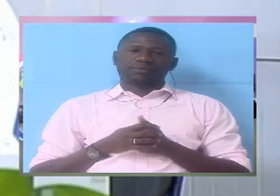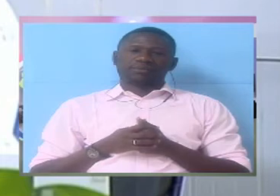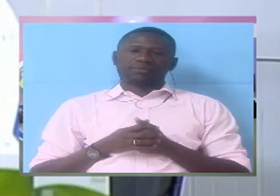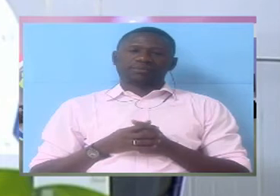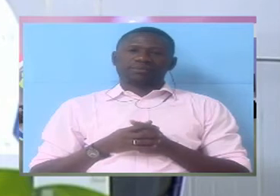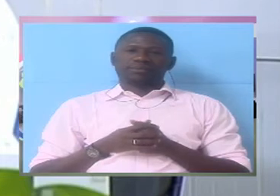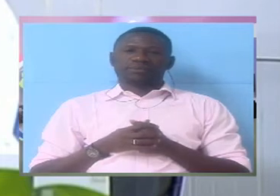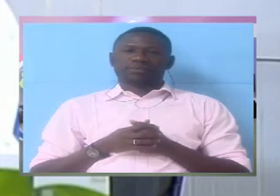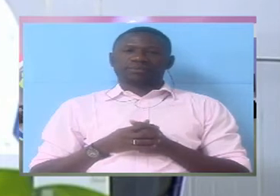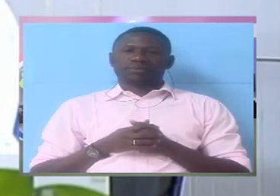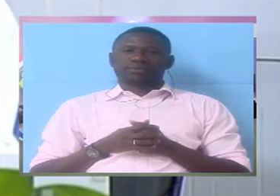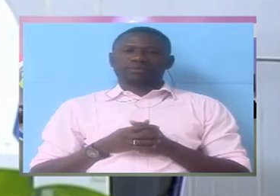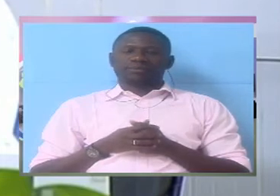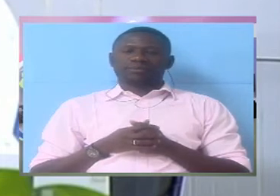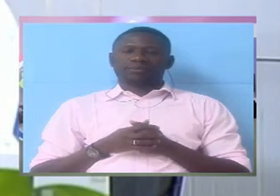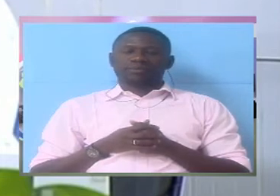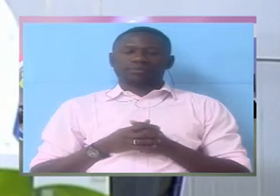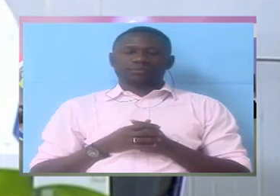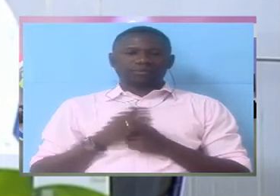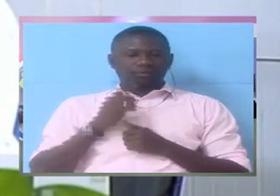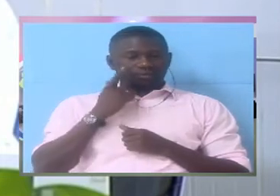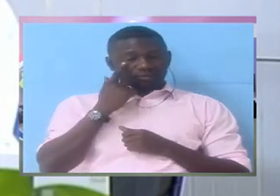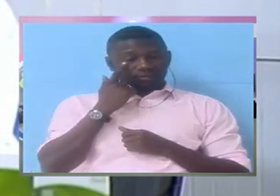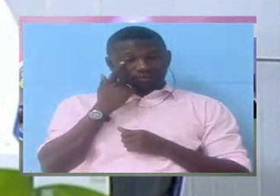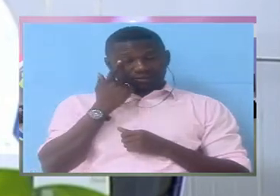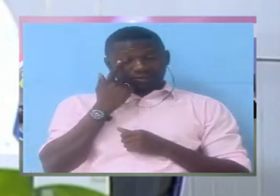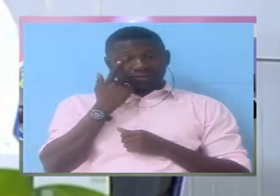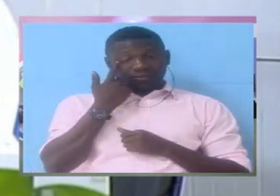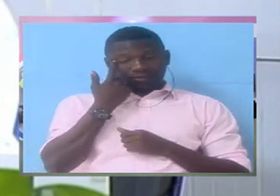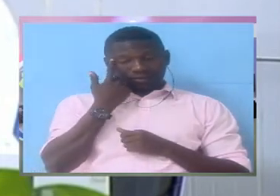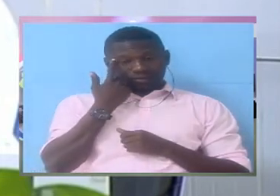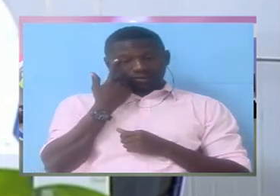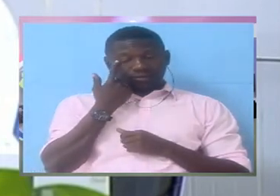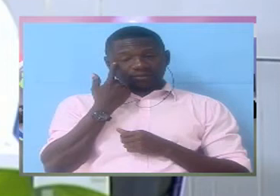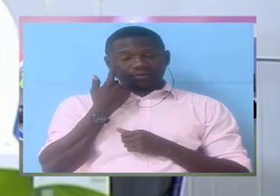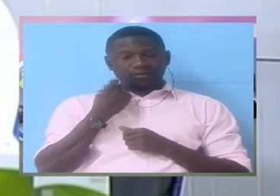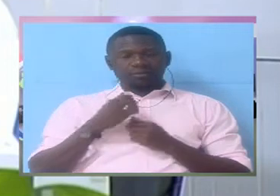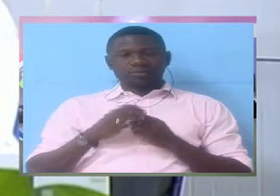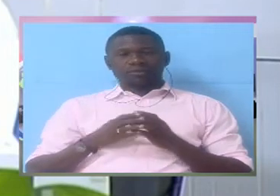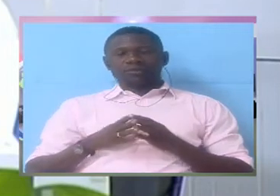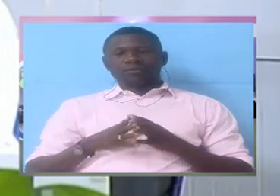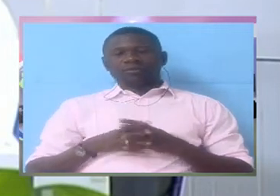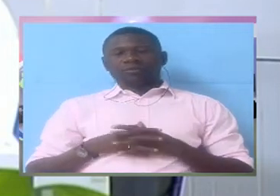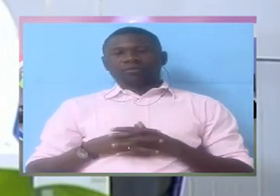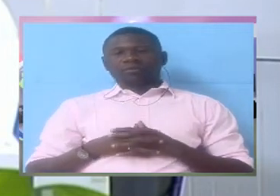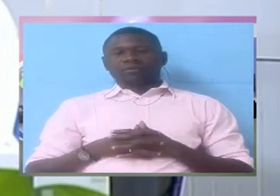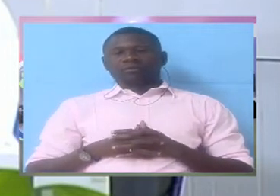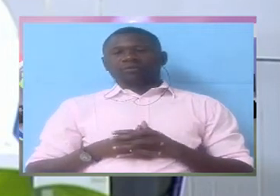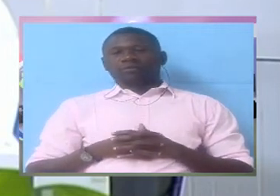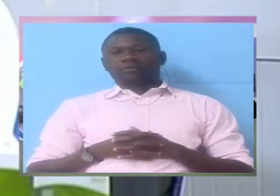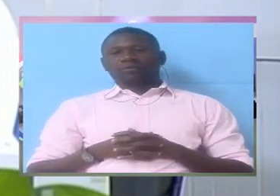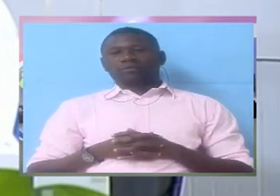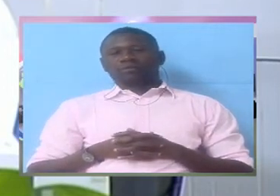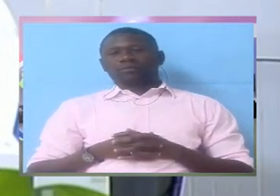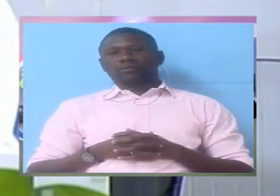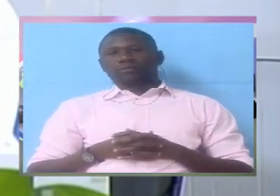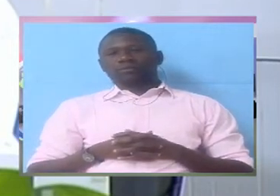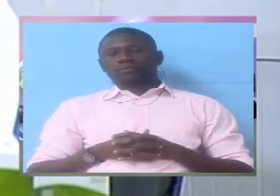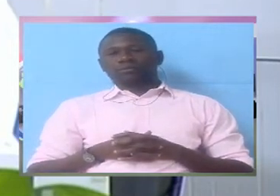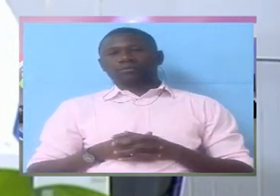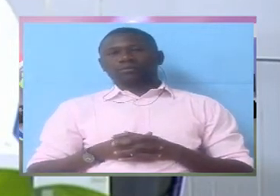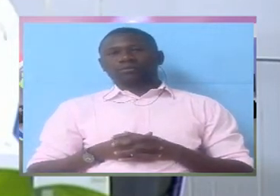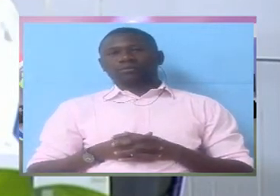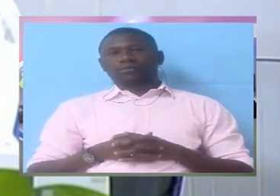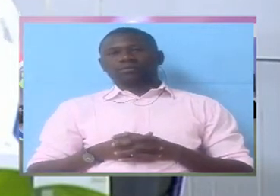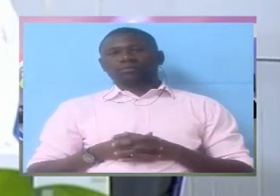wakibaro lujibye mundi mfinti ndilele, yo woto nala wakata nyolo dalilole ya kendi ya nyumu utako. Woto, ntema nyanatala duko